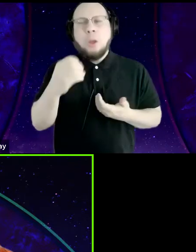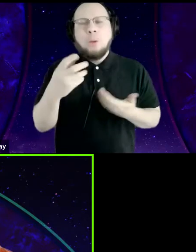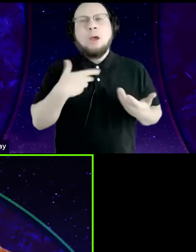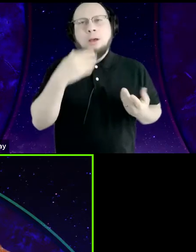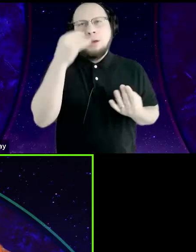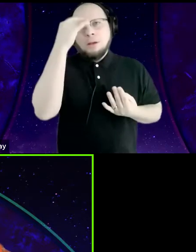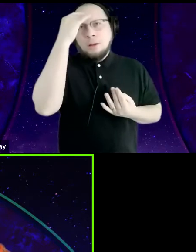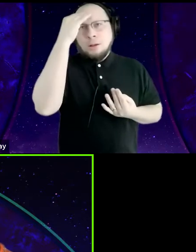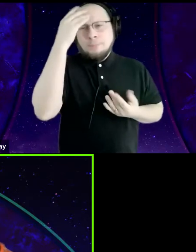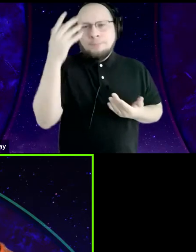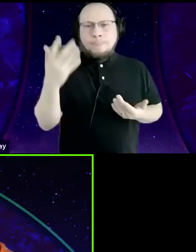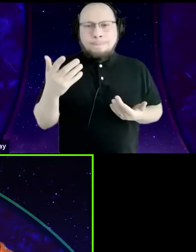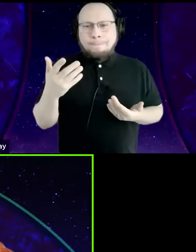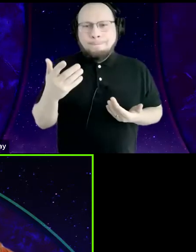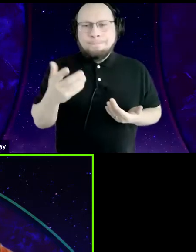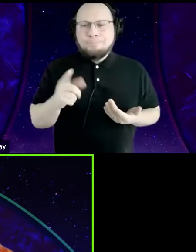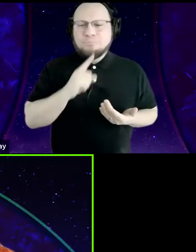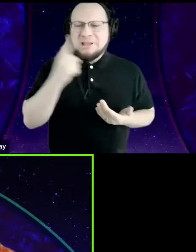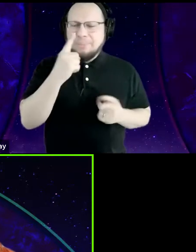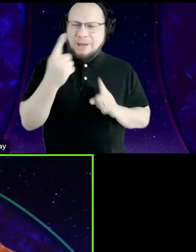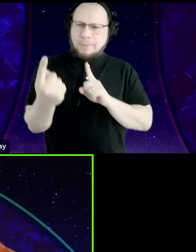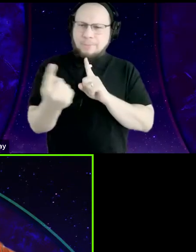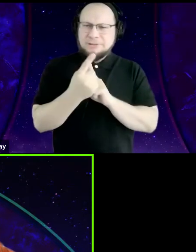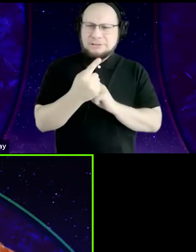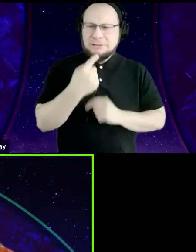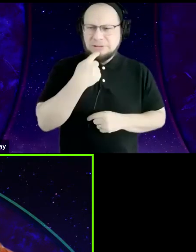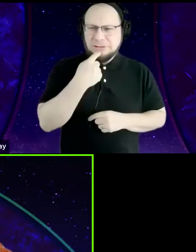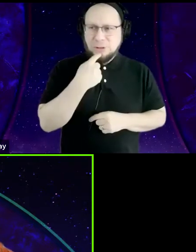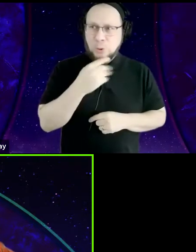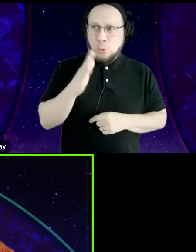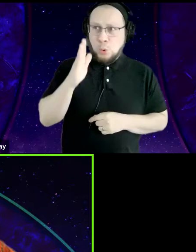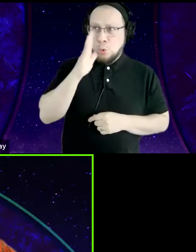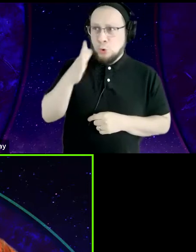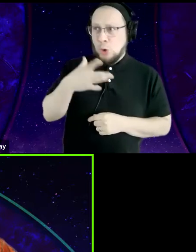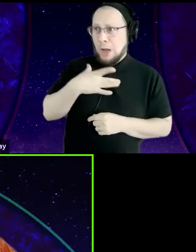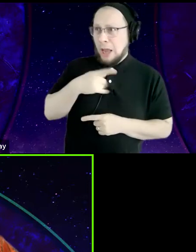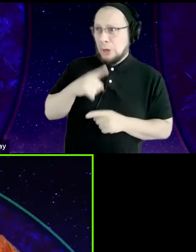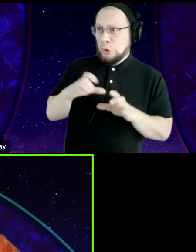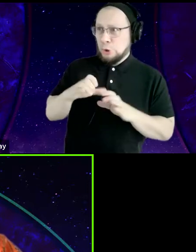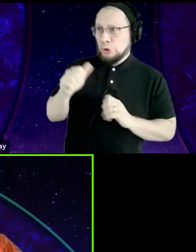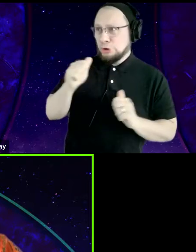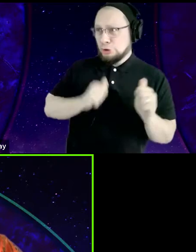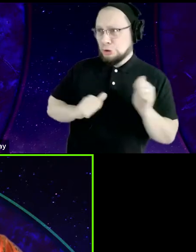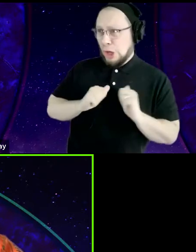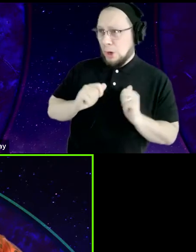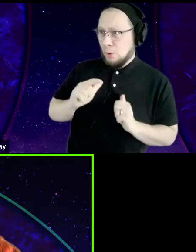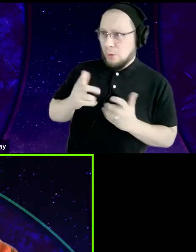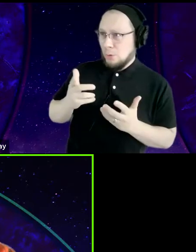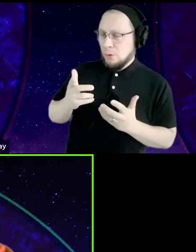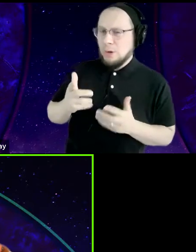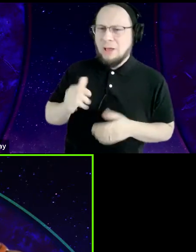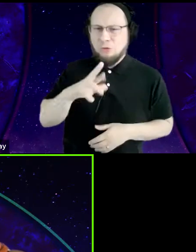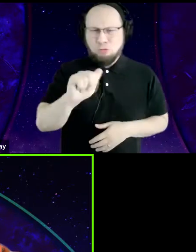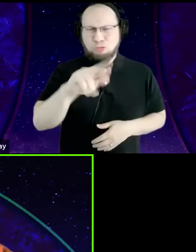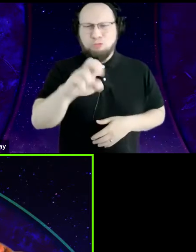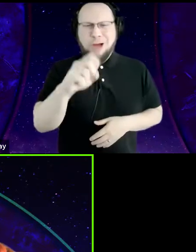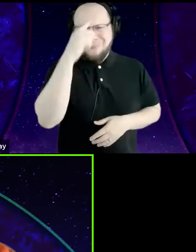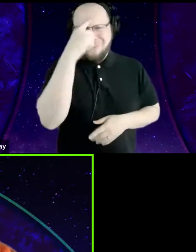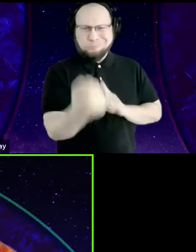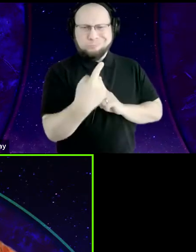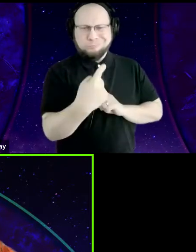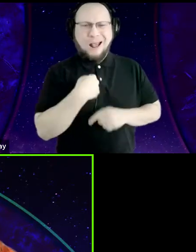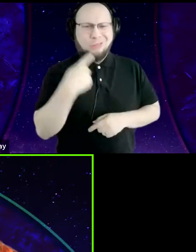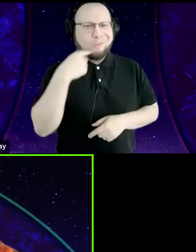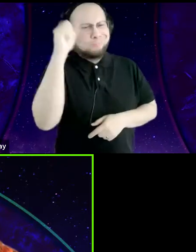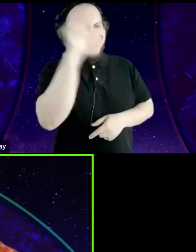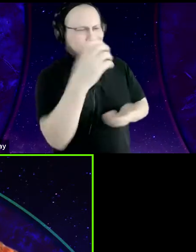about, because no one ever approached me to say, would you like to do a theater show as a part of our season, like a solo performance? And so I thought, let me take